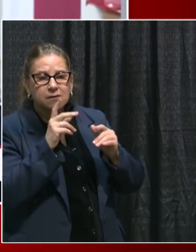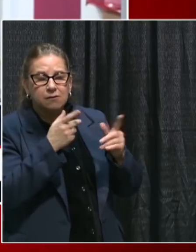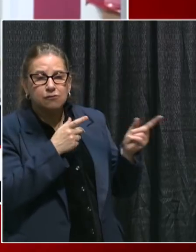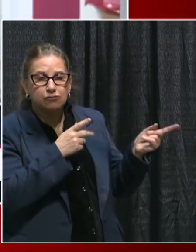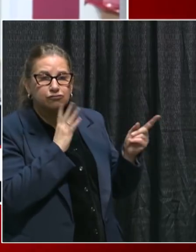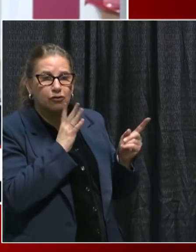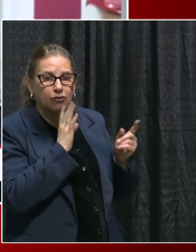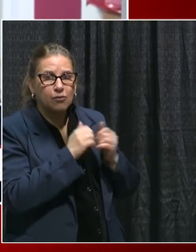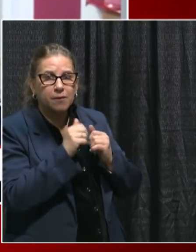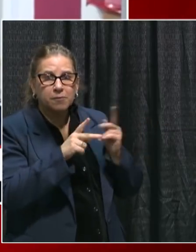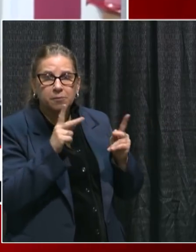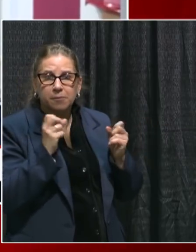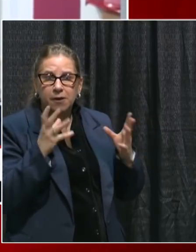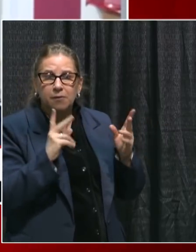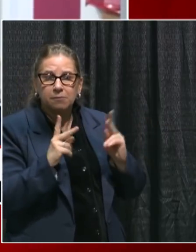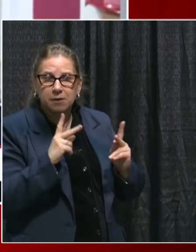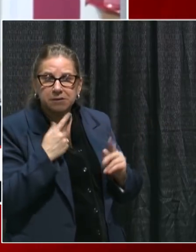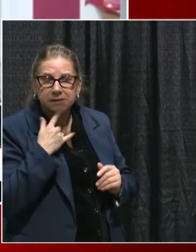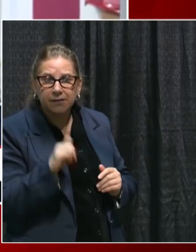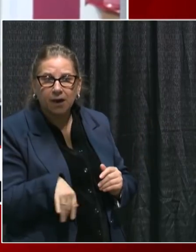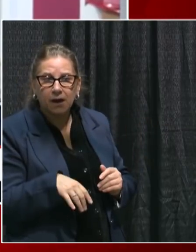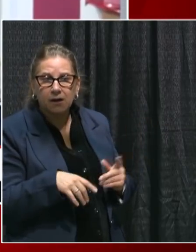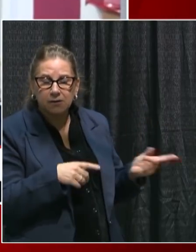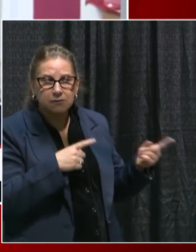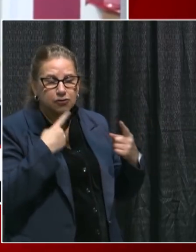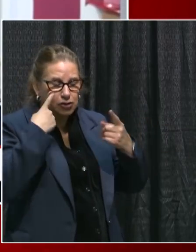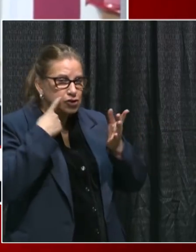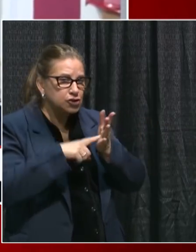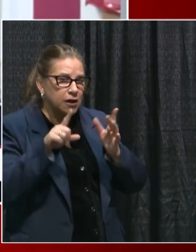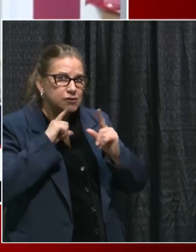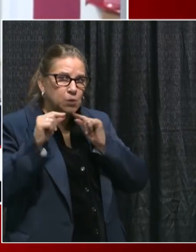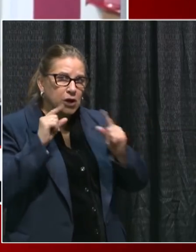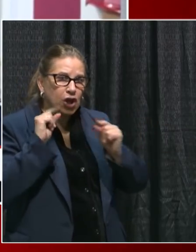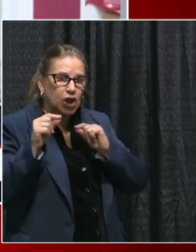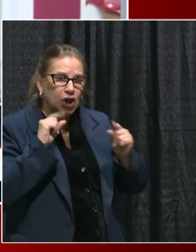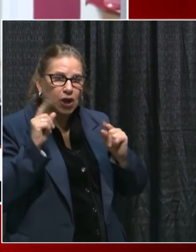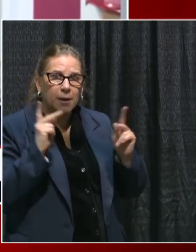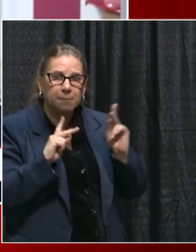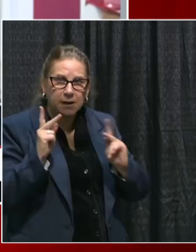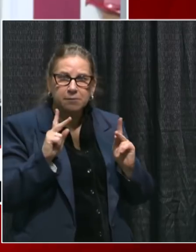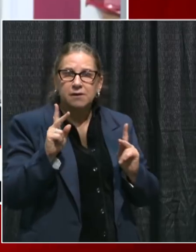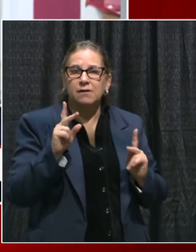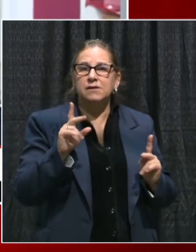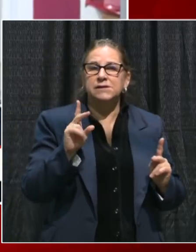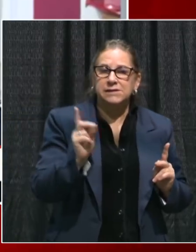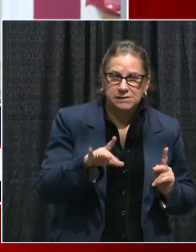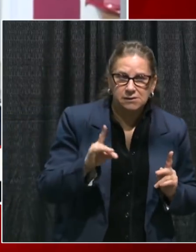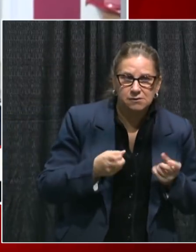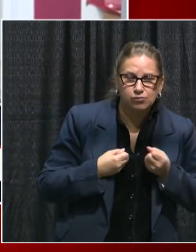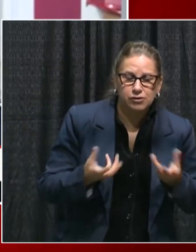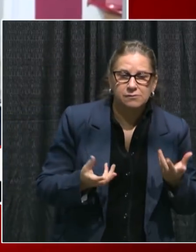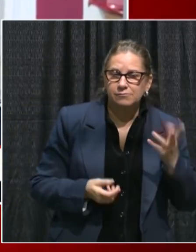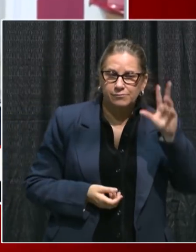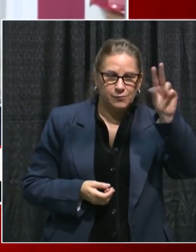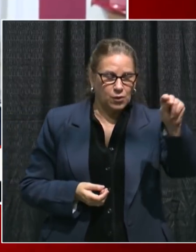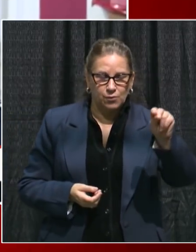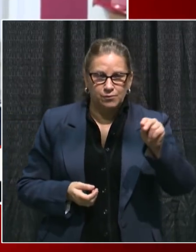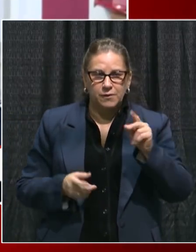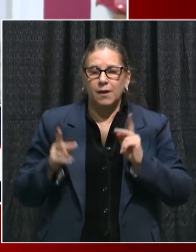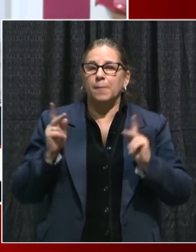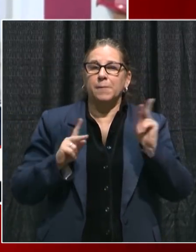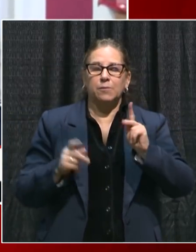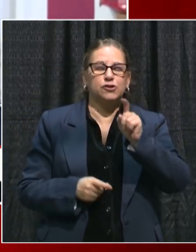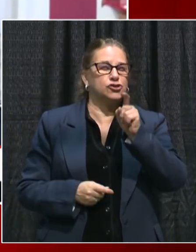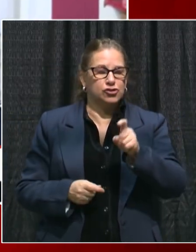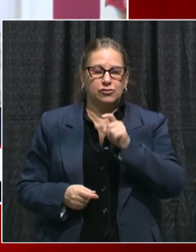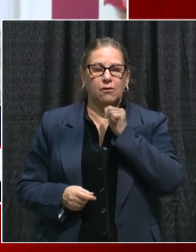minutes, but people are. So should neighbors be concerned? No, neighbors should not be concerned.